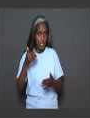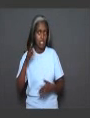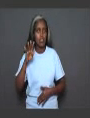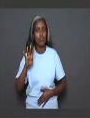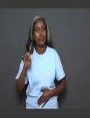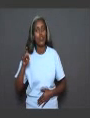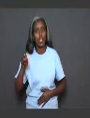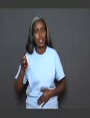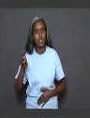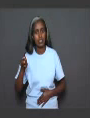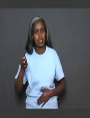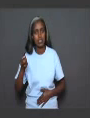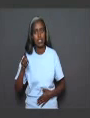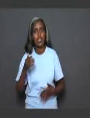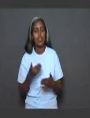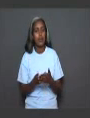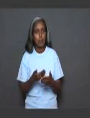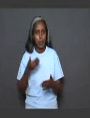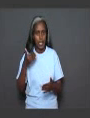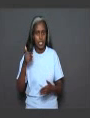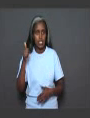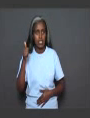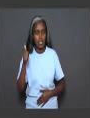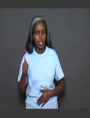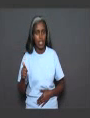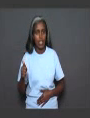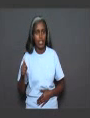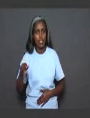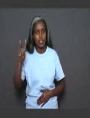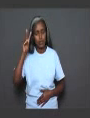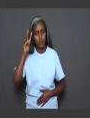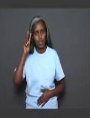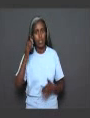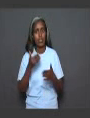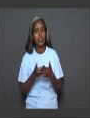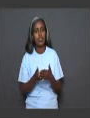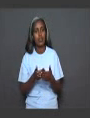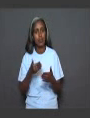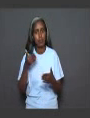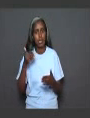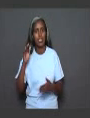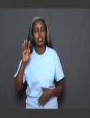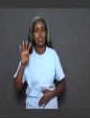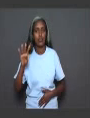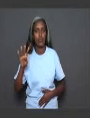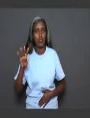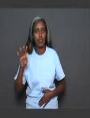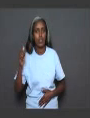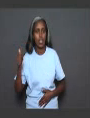minus 4x minus a squared